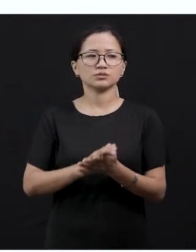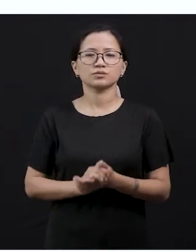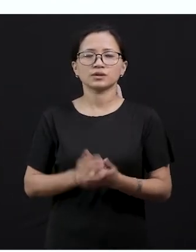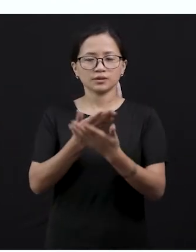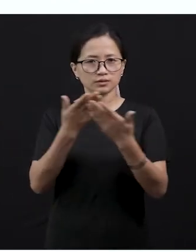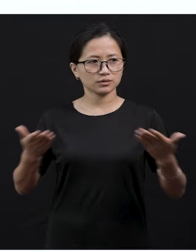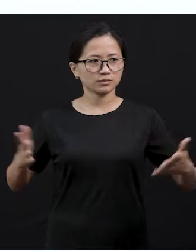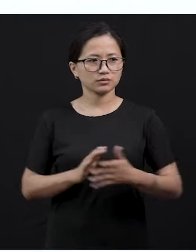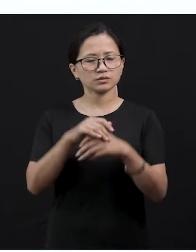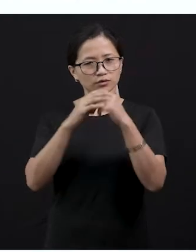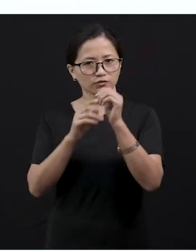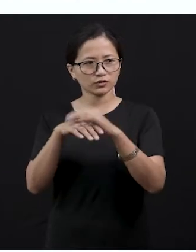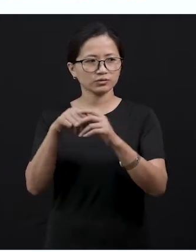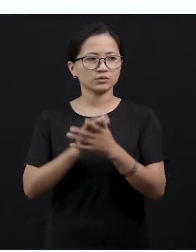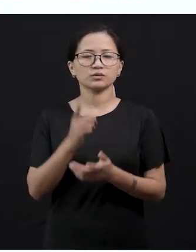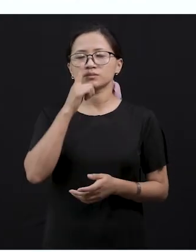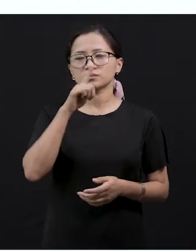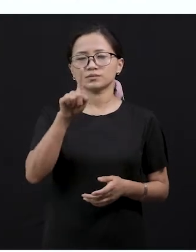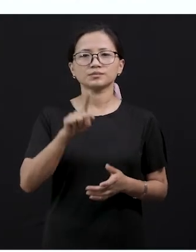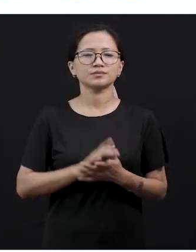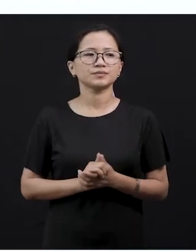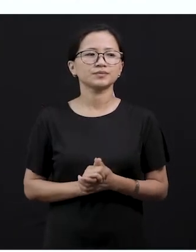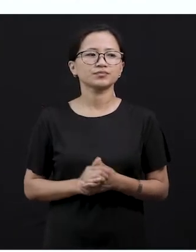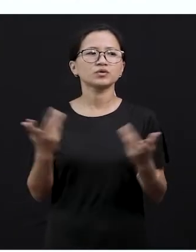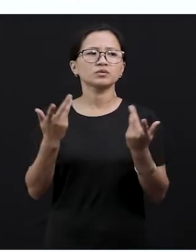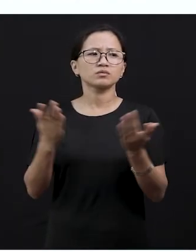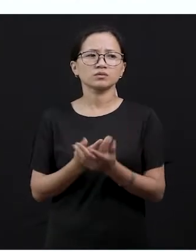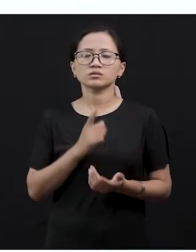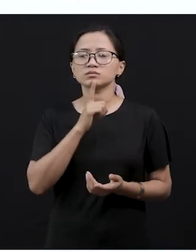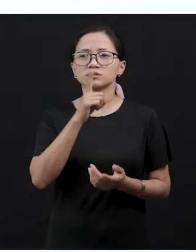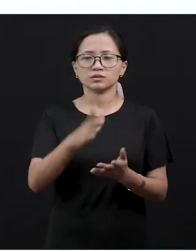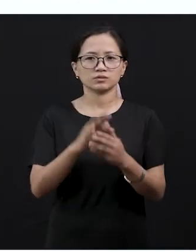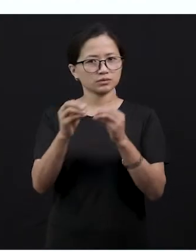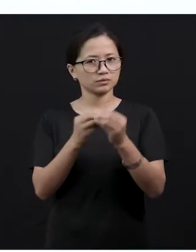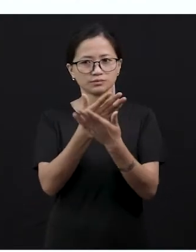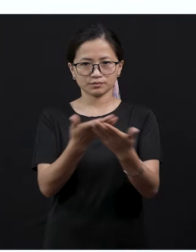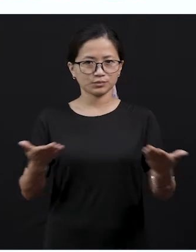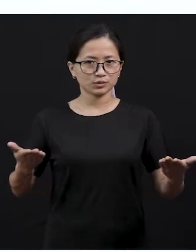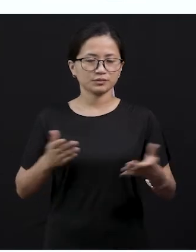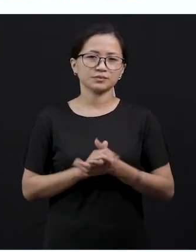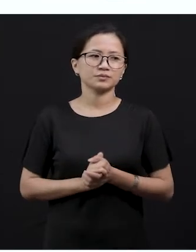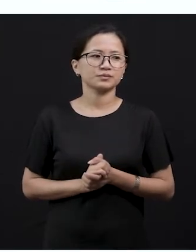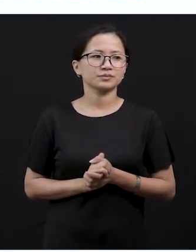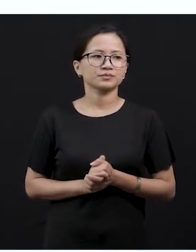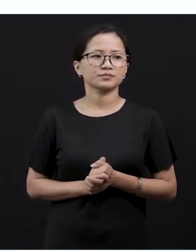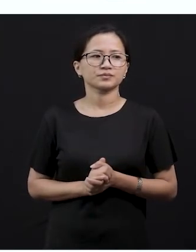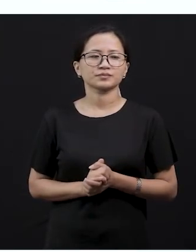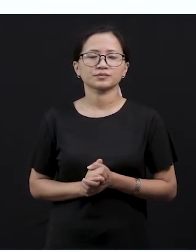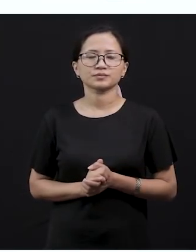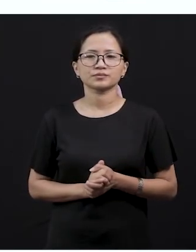make things comfortable for their mother? What does this tell you about them?